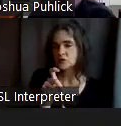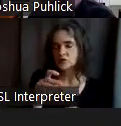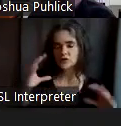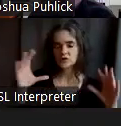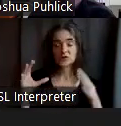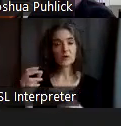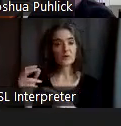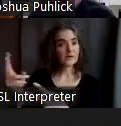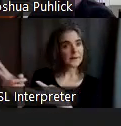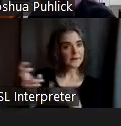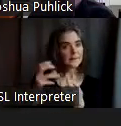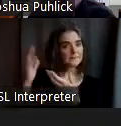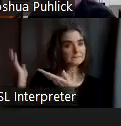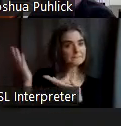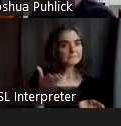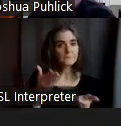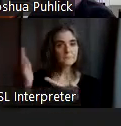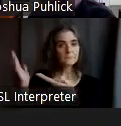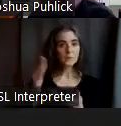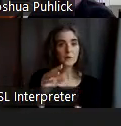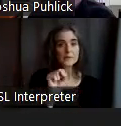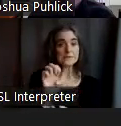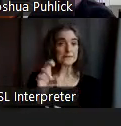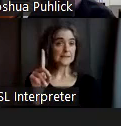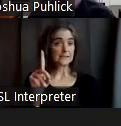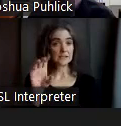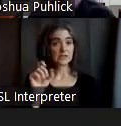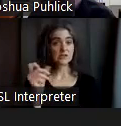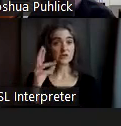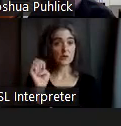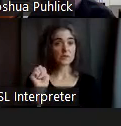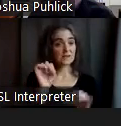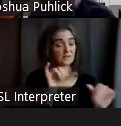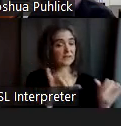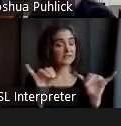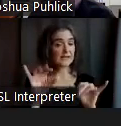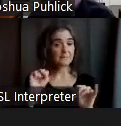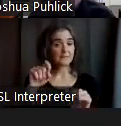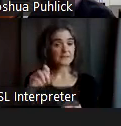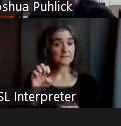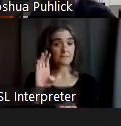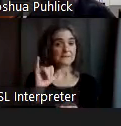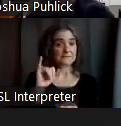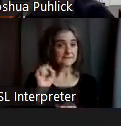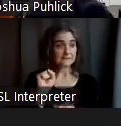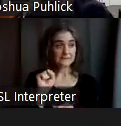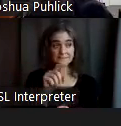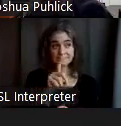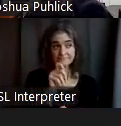importing new seed sourcing, seed sources of the same species in this experiment?